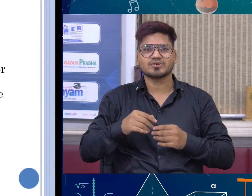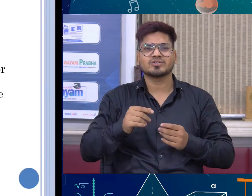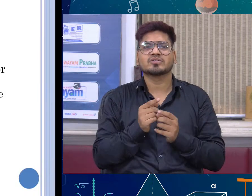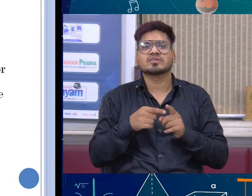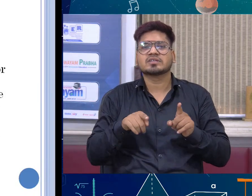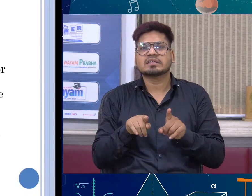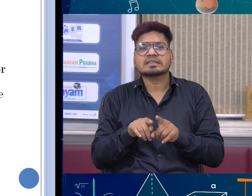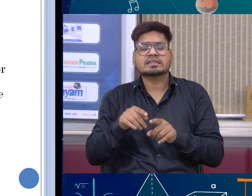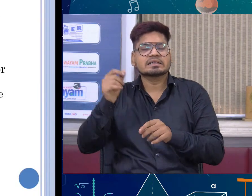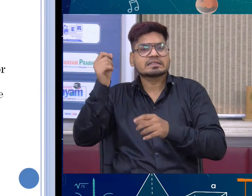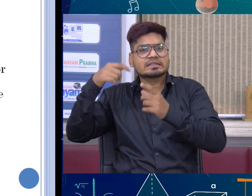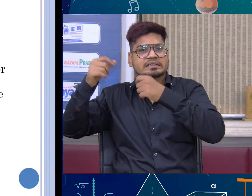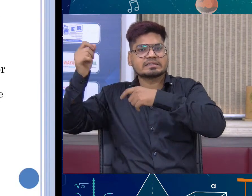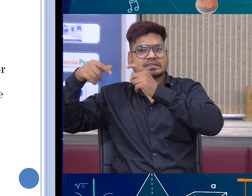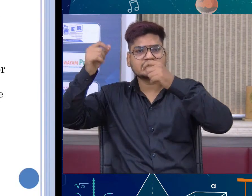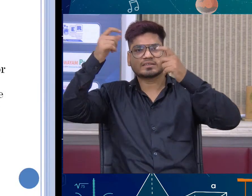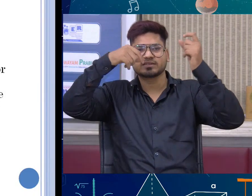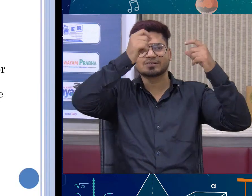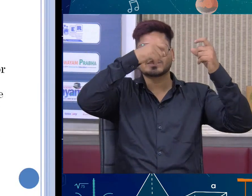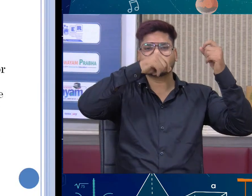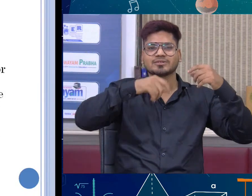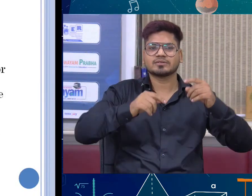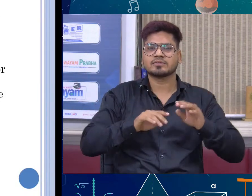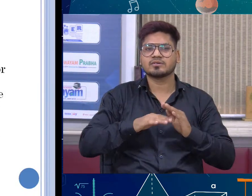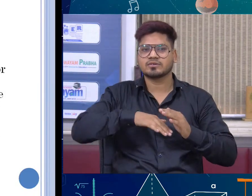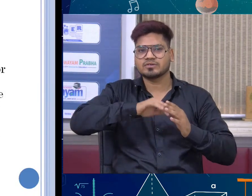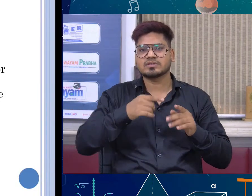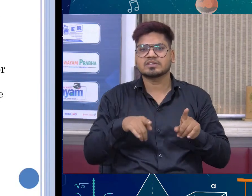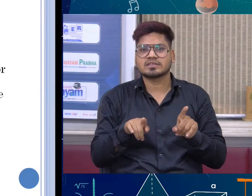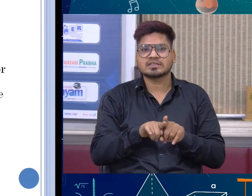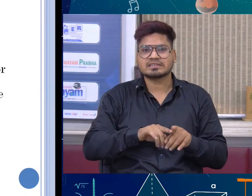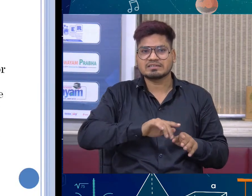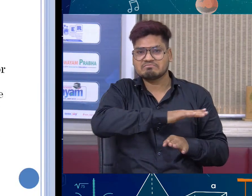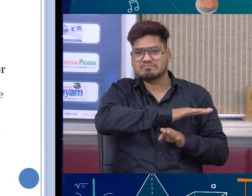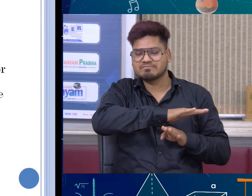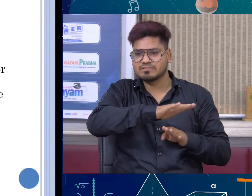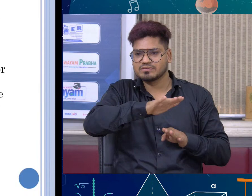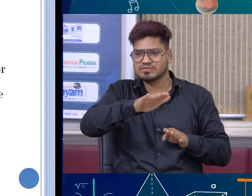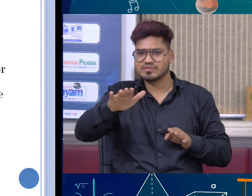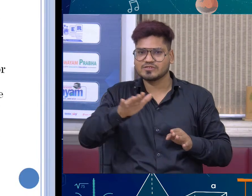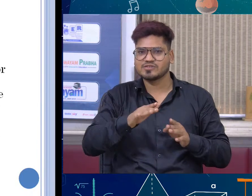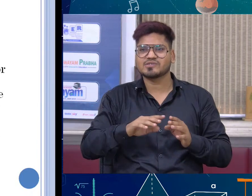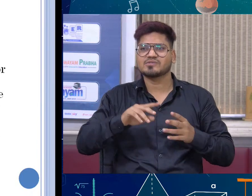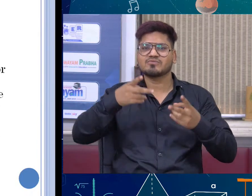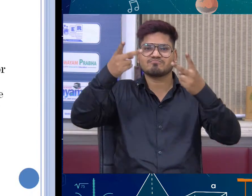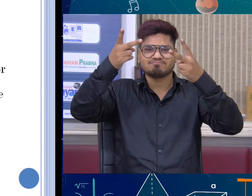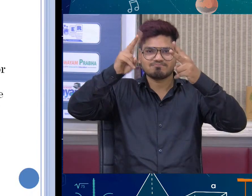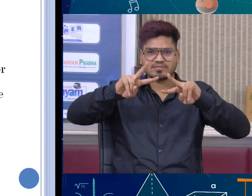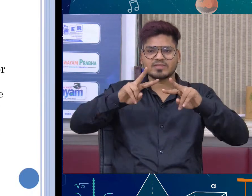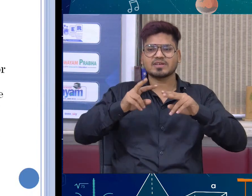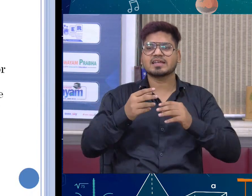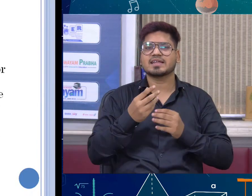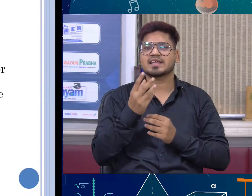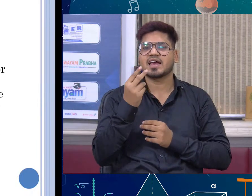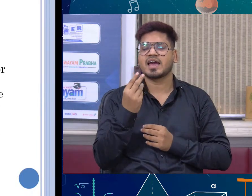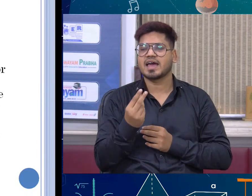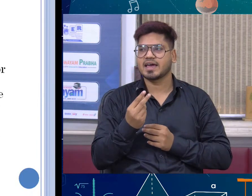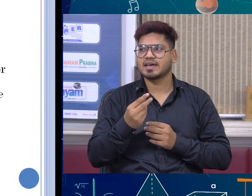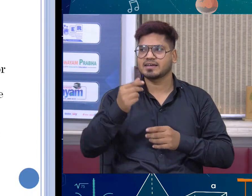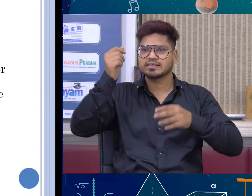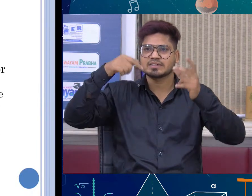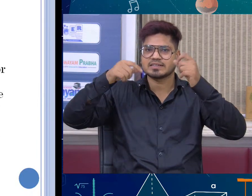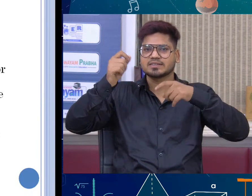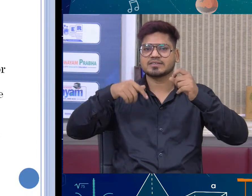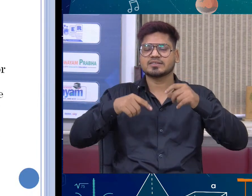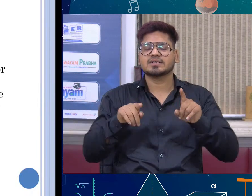did resemble new silver coins, the boys expressing themselves the rain. What happened? There should be, when wind